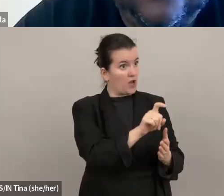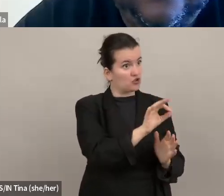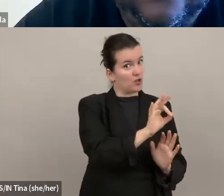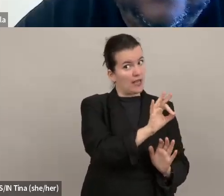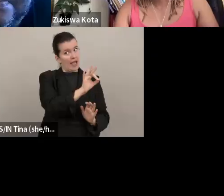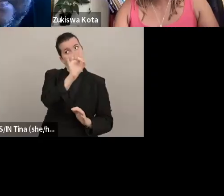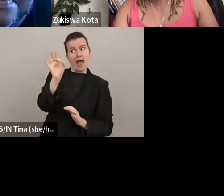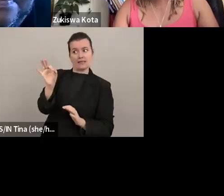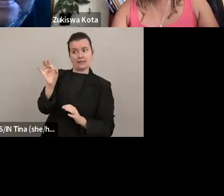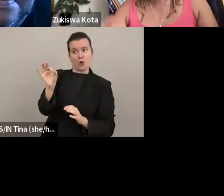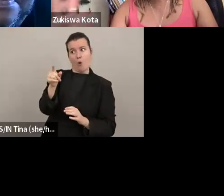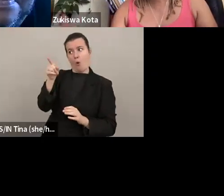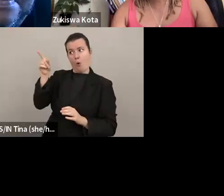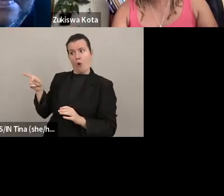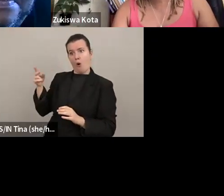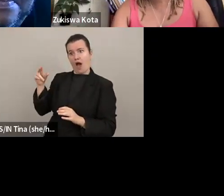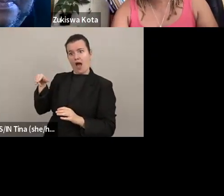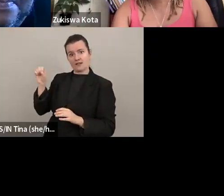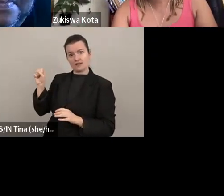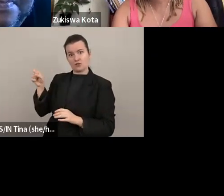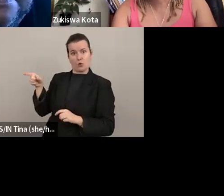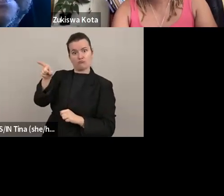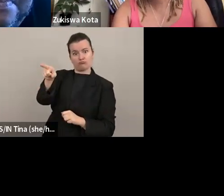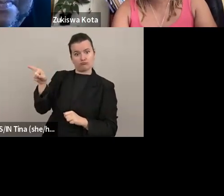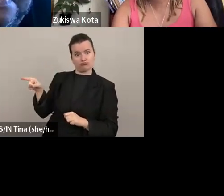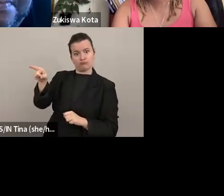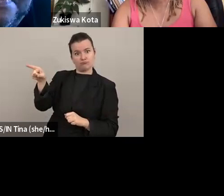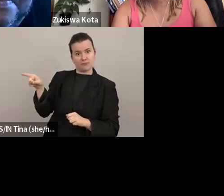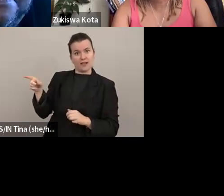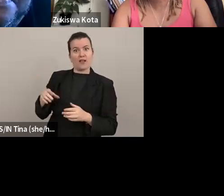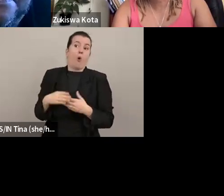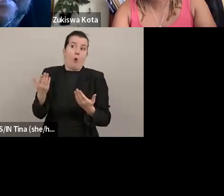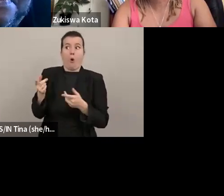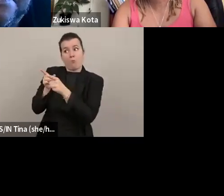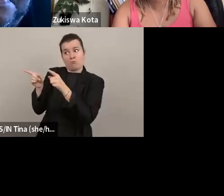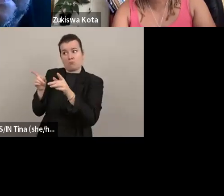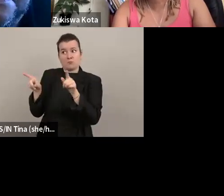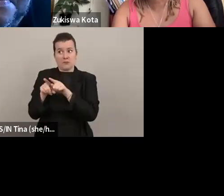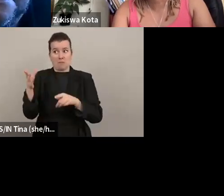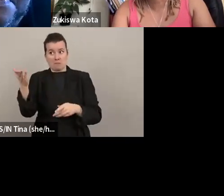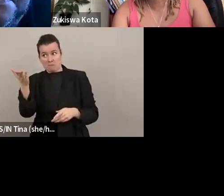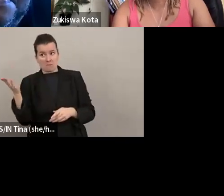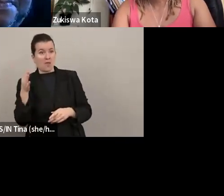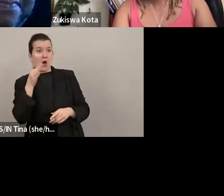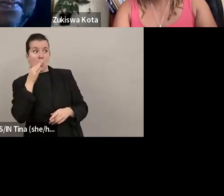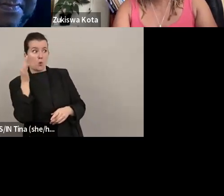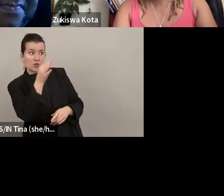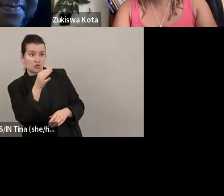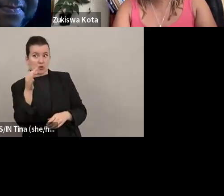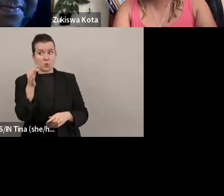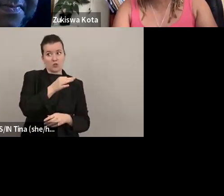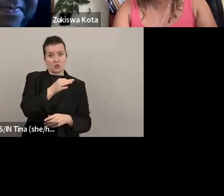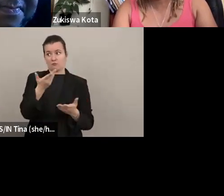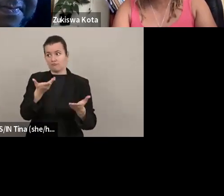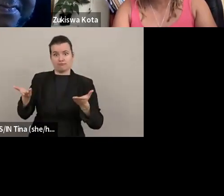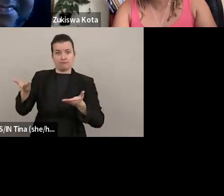at your fellow panelists. And similarly, of course, with our other panelists, if you have questions for one another.